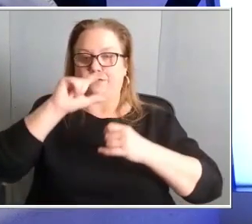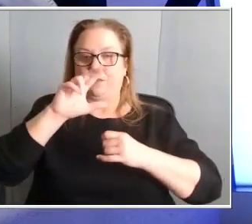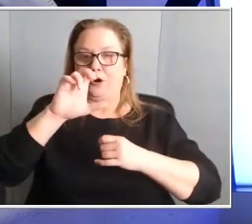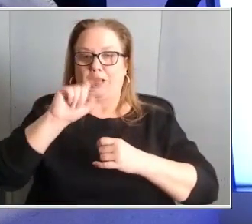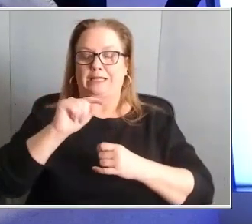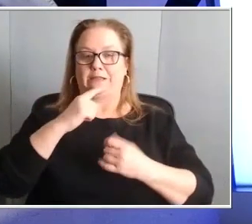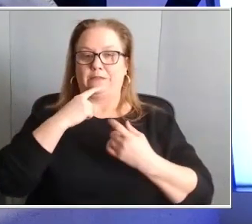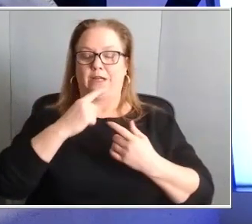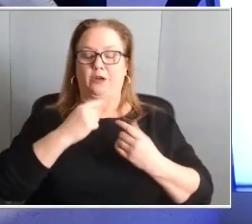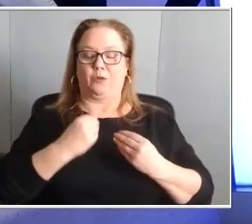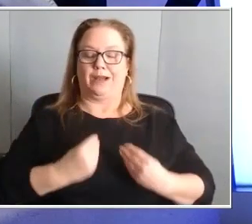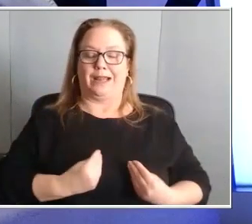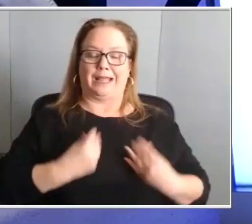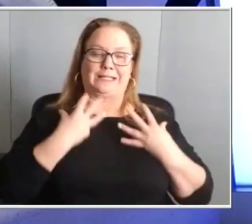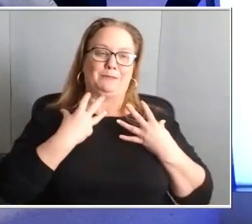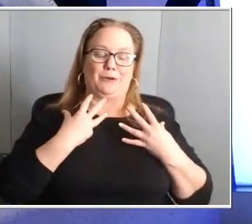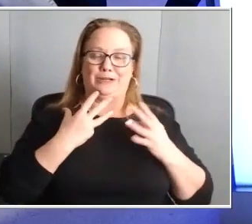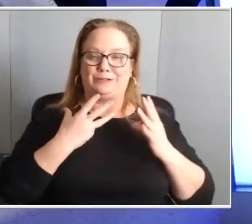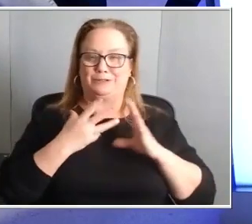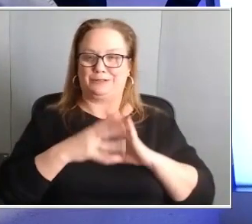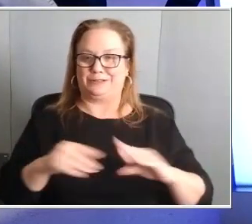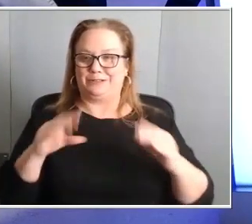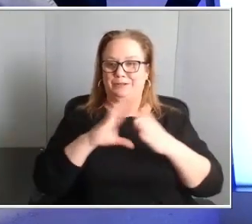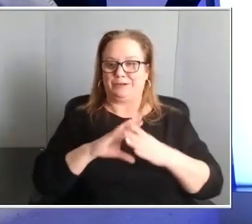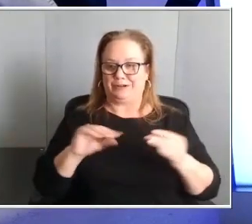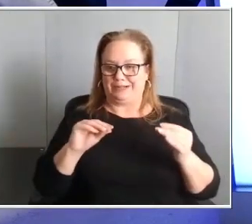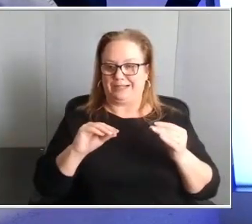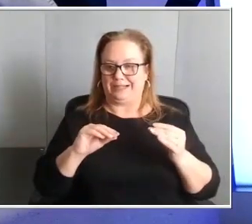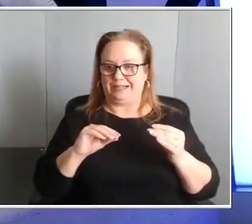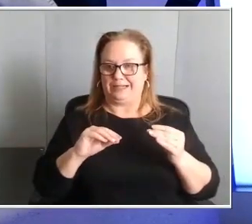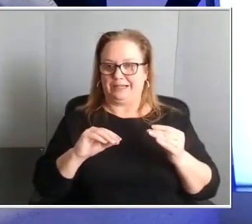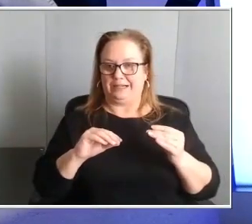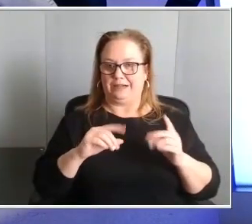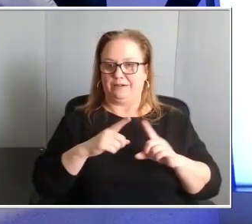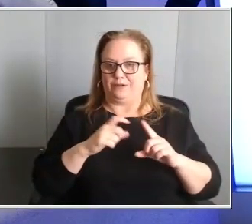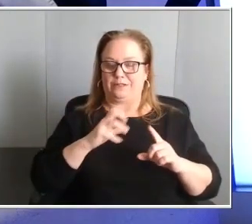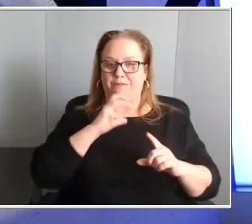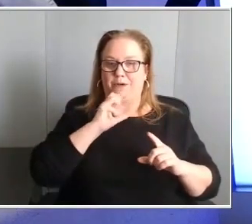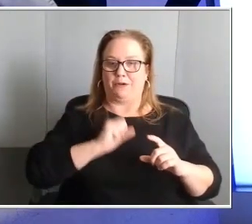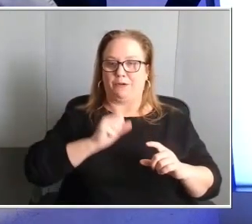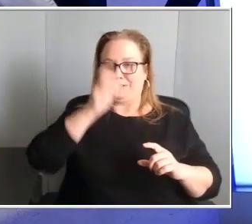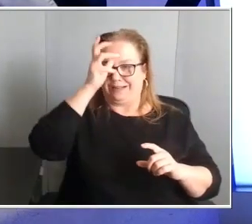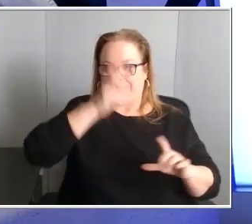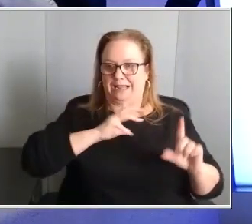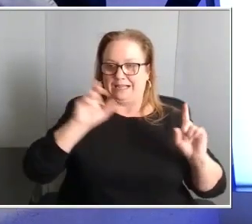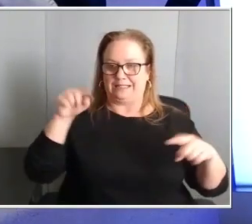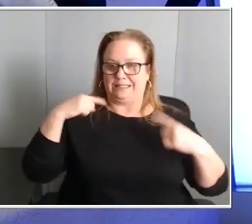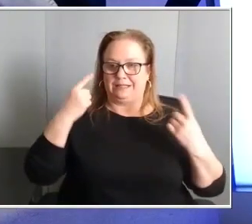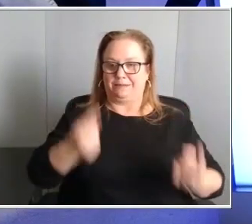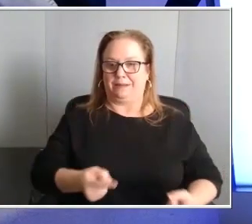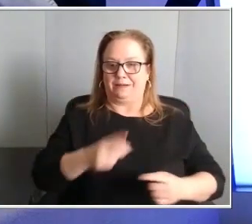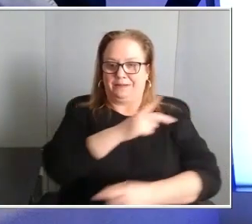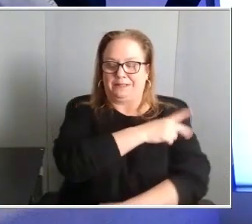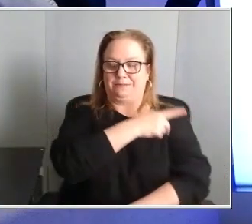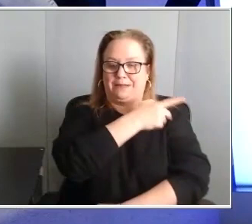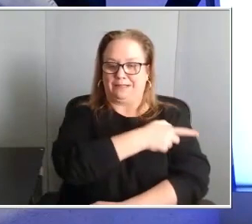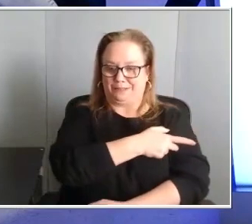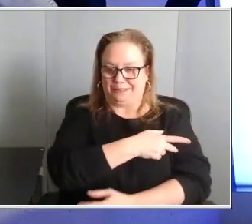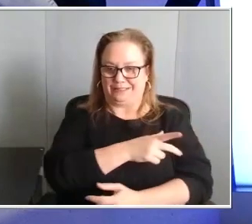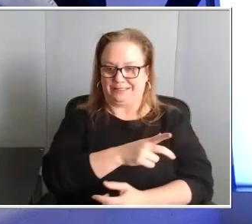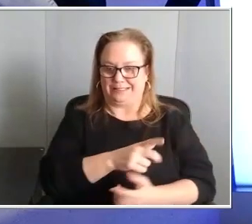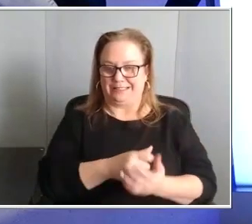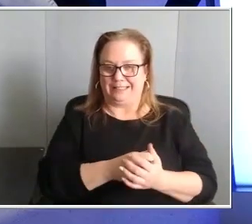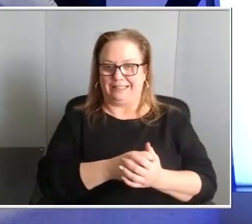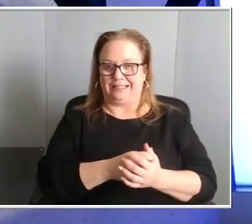an inspirational story this has been, especially for some of us old guys who have been around patients like y'all and didn't see this